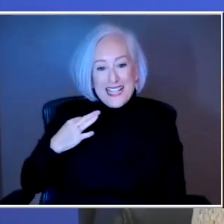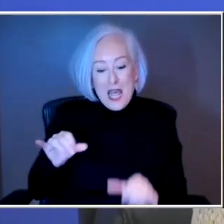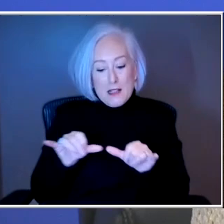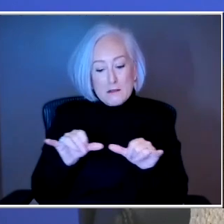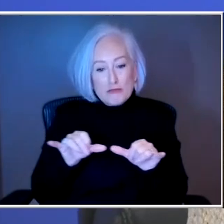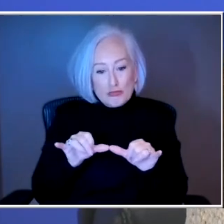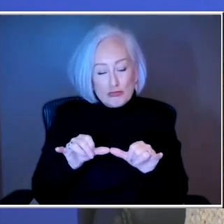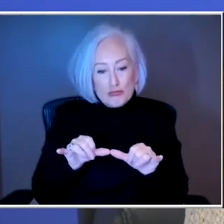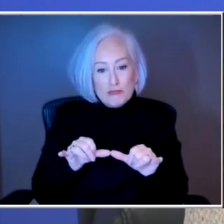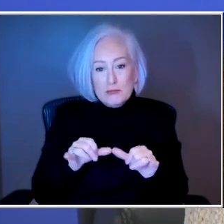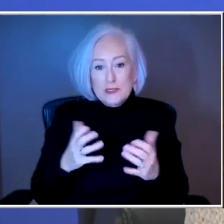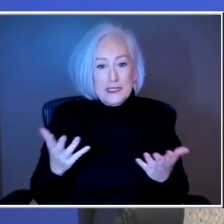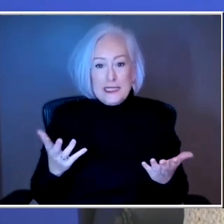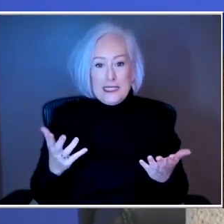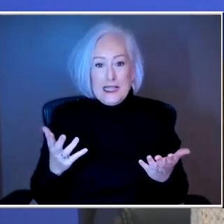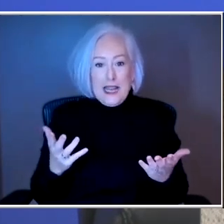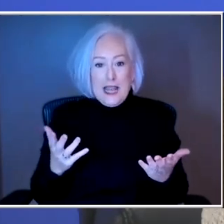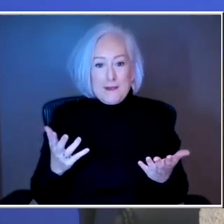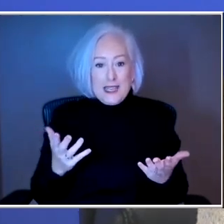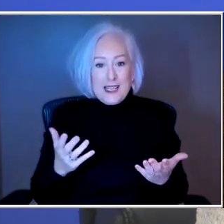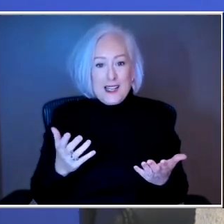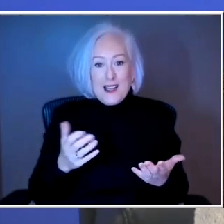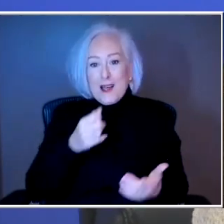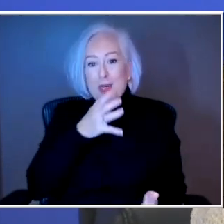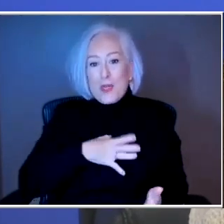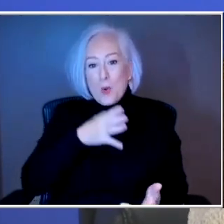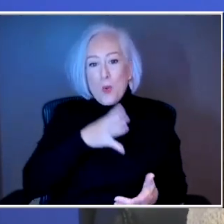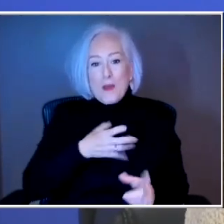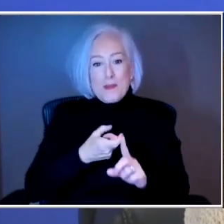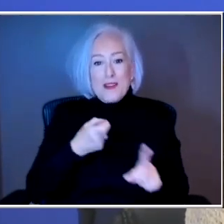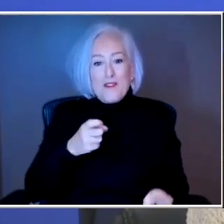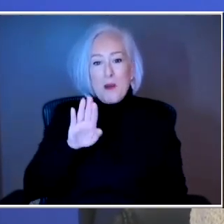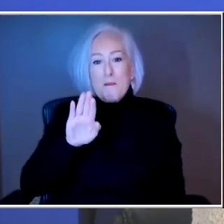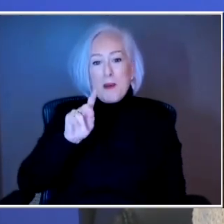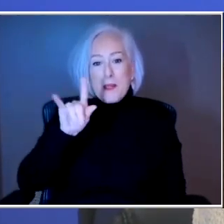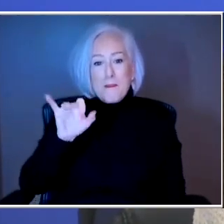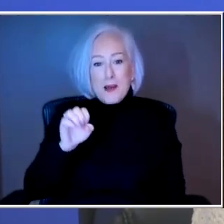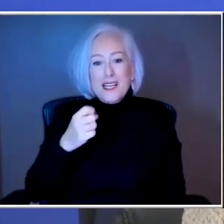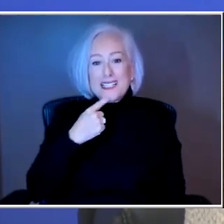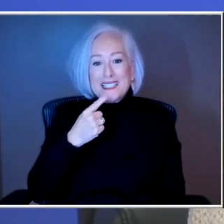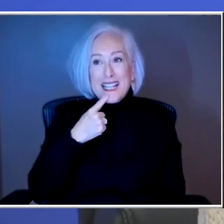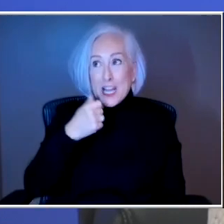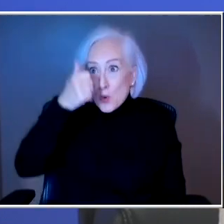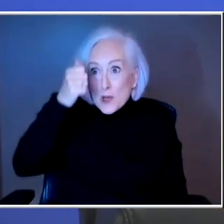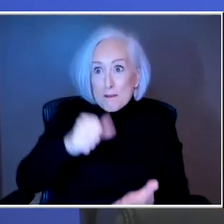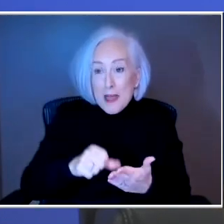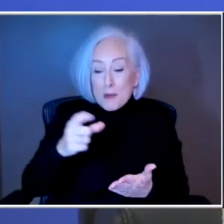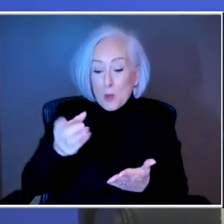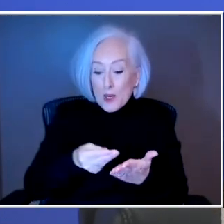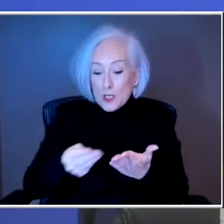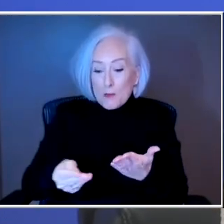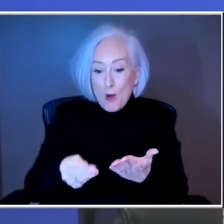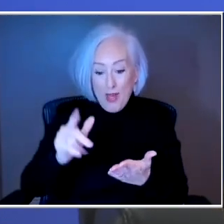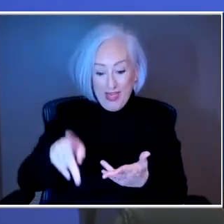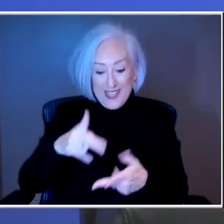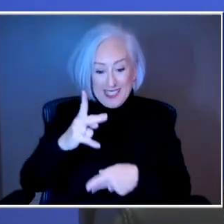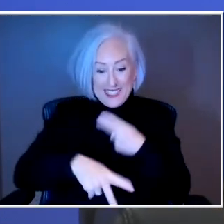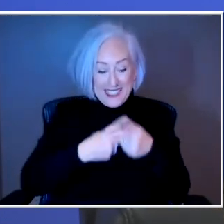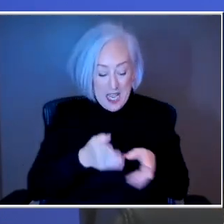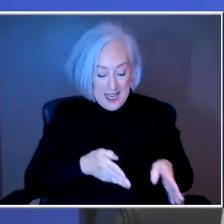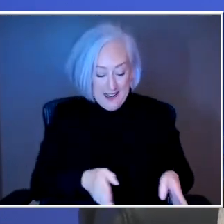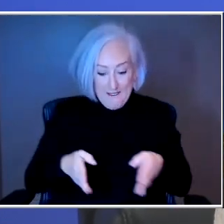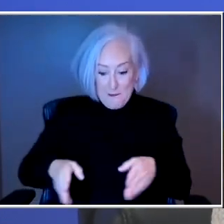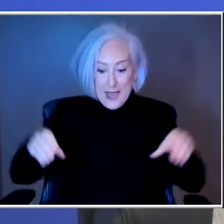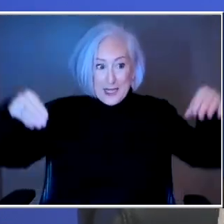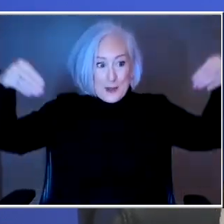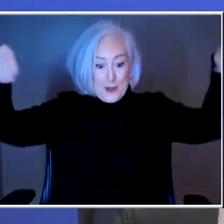the girls at the Buckle love me. They're like, remember when you used to buy these? And they'd hold up the pants. And I mean, I have pictures of that too. I don't think I sent